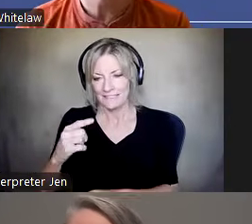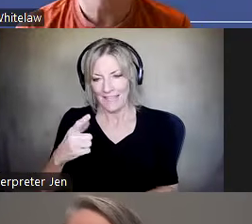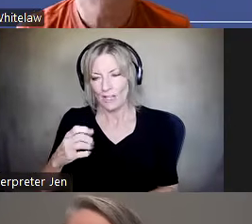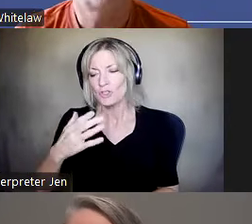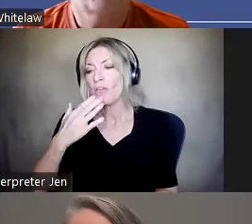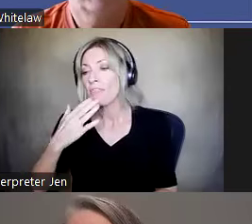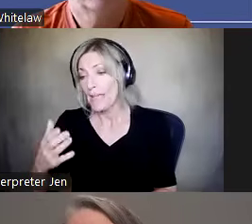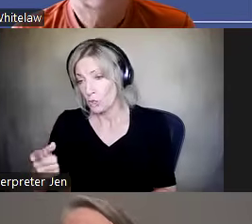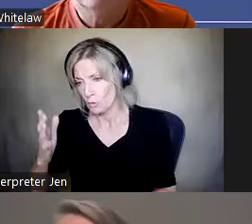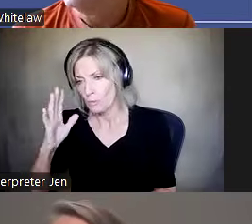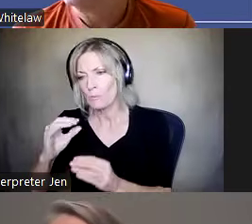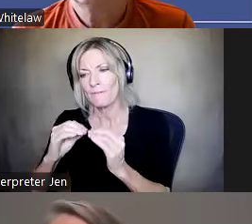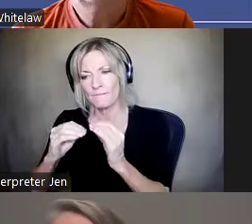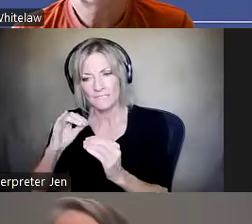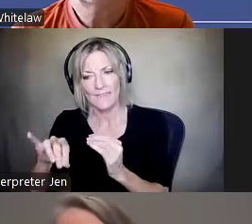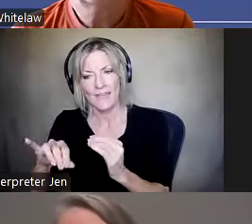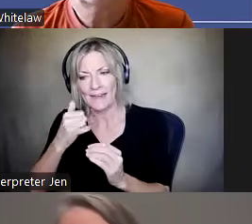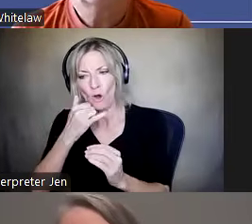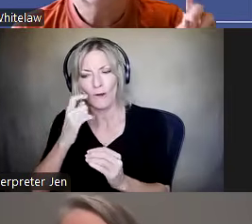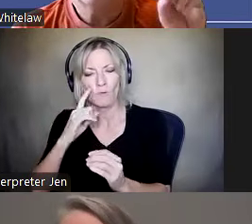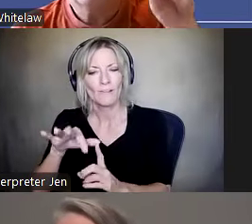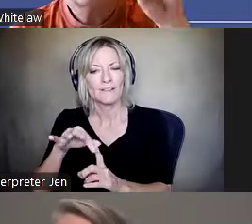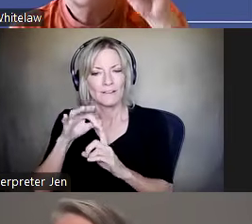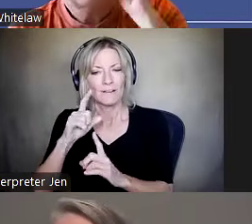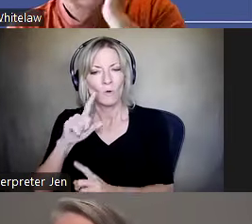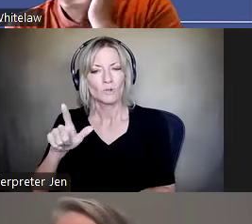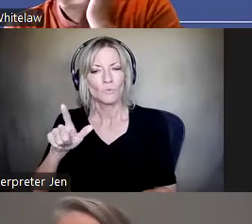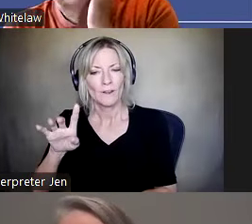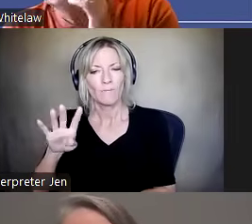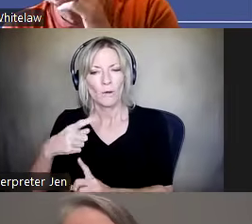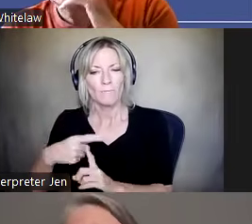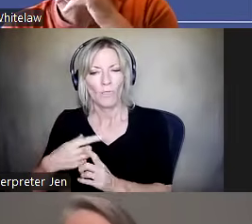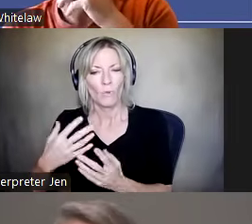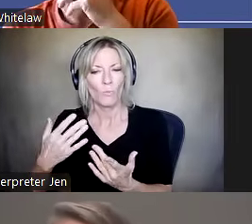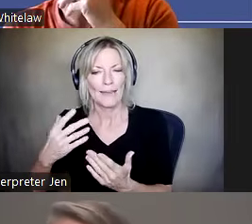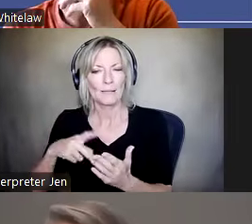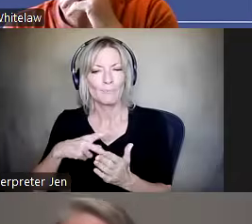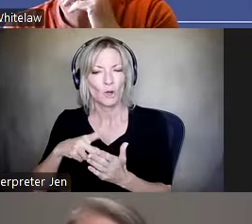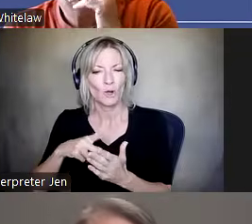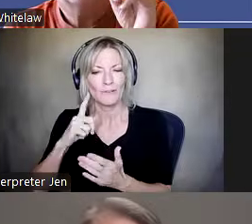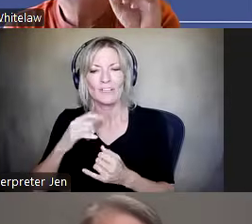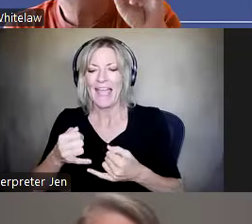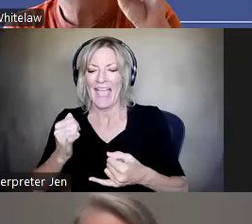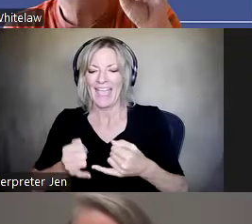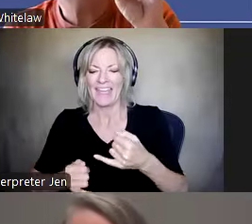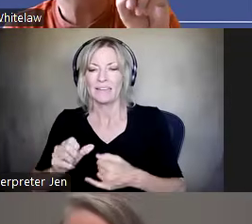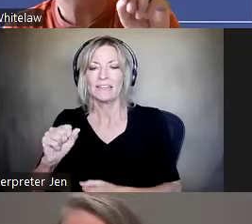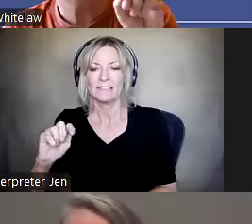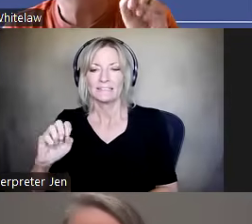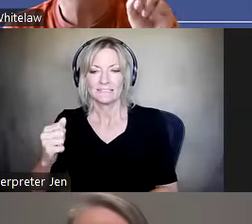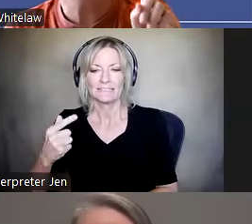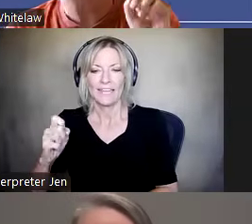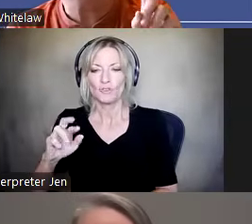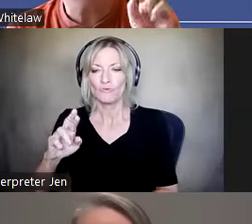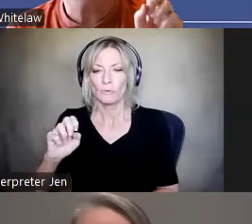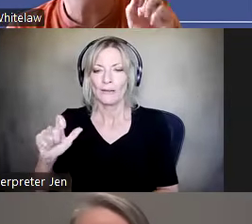there. So for the exception for the 24-month waiting period for Medicare, it's end stage renal And I'll disease. and I'll just add